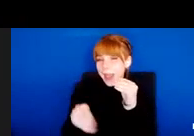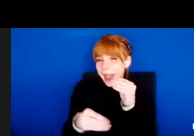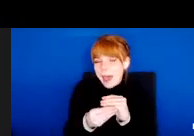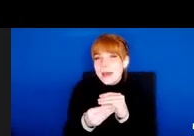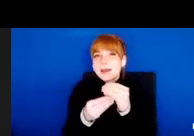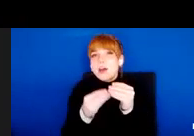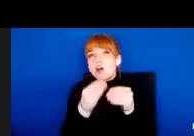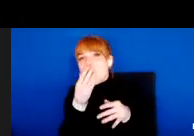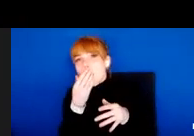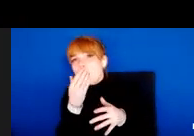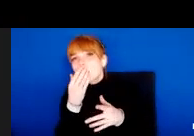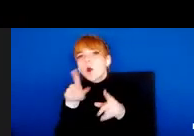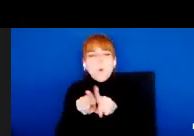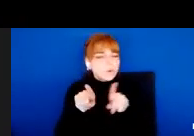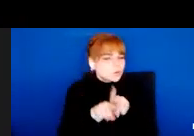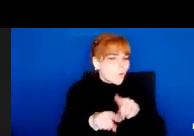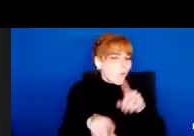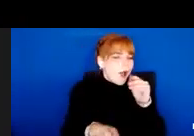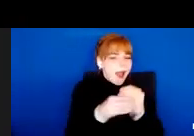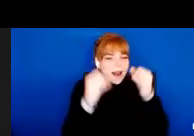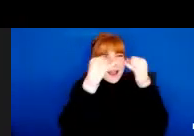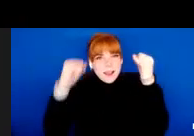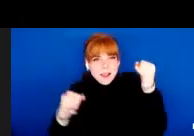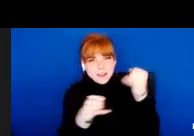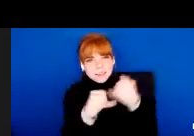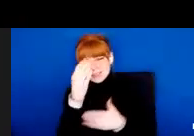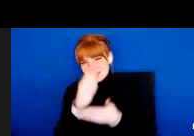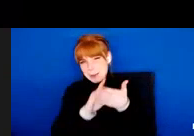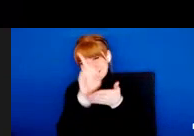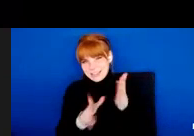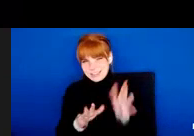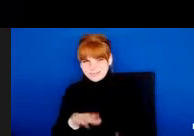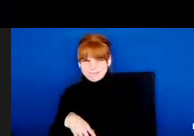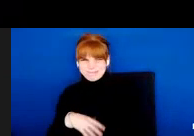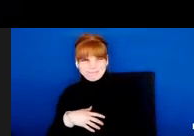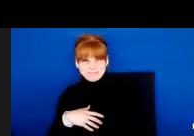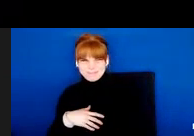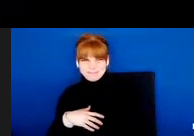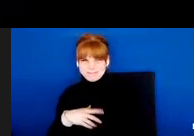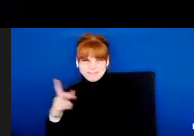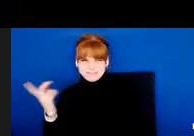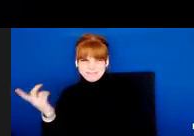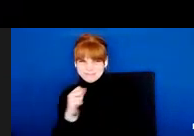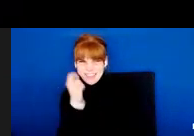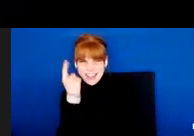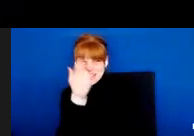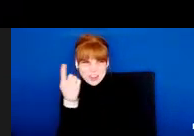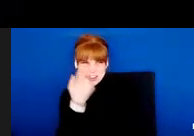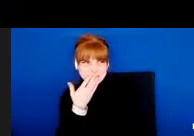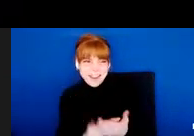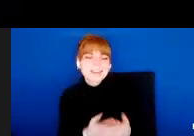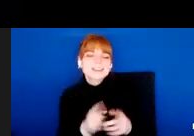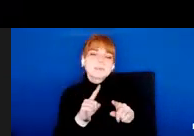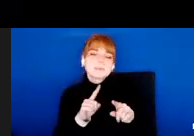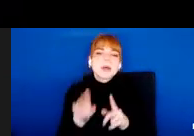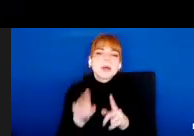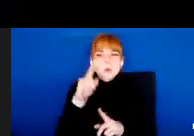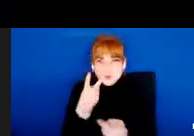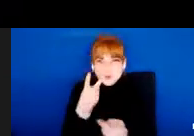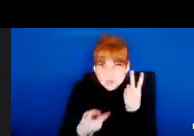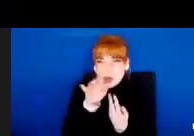outline? Some designers don't like it. They think, oh, that's kind of icky, but it's only going to be visible if somebody's navigating with the keyboard. And